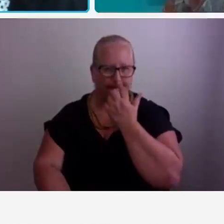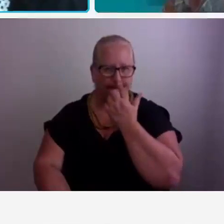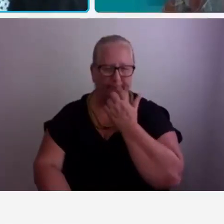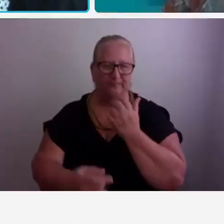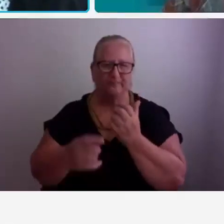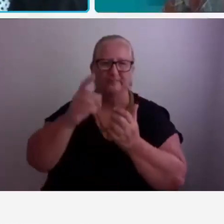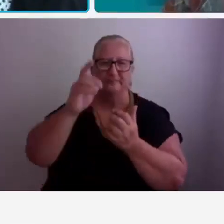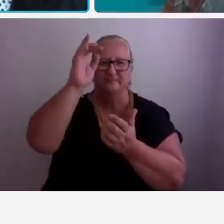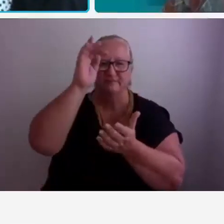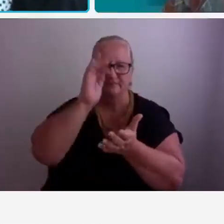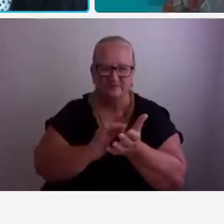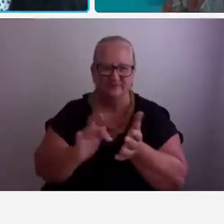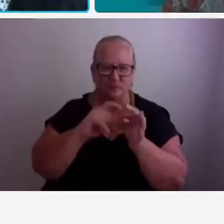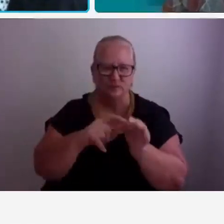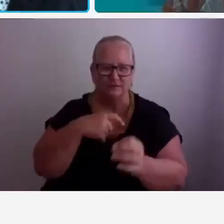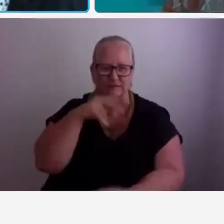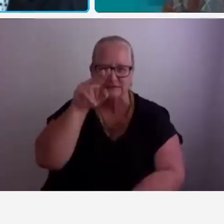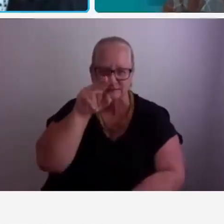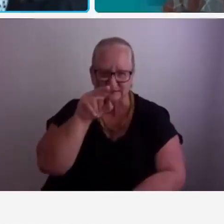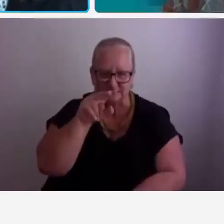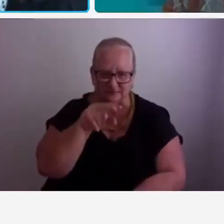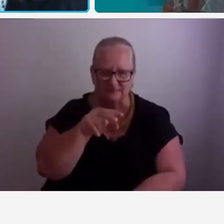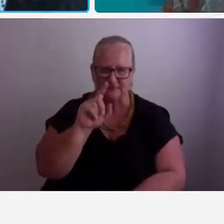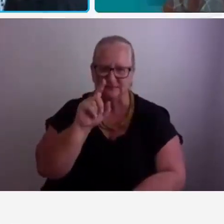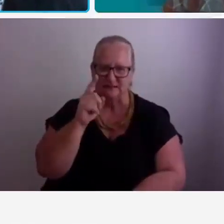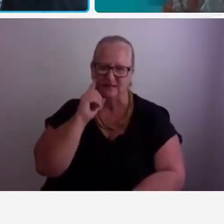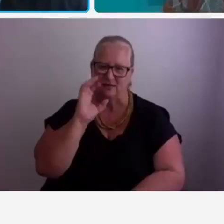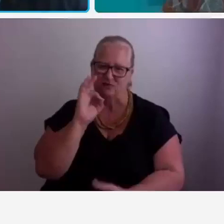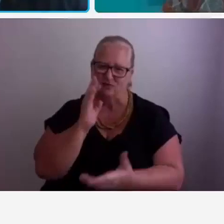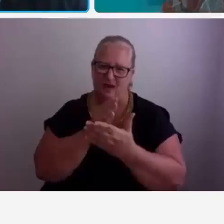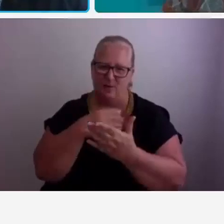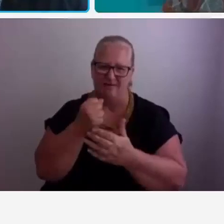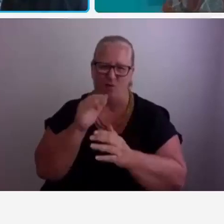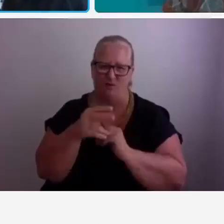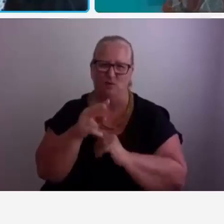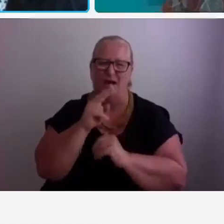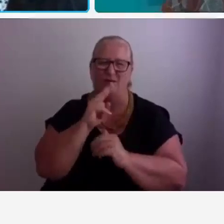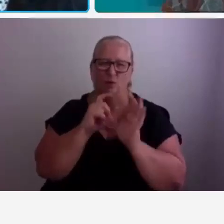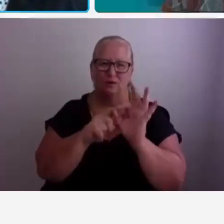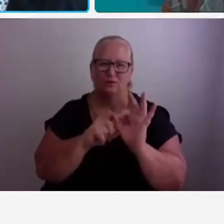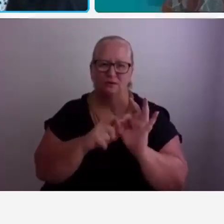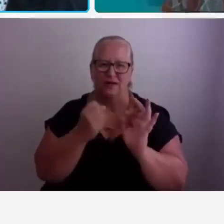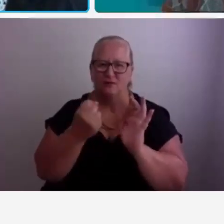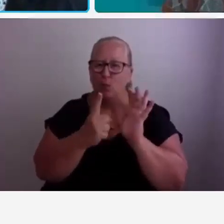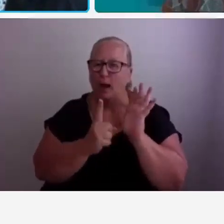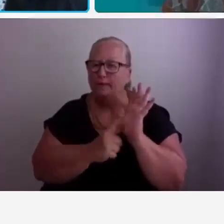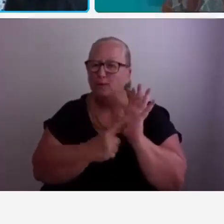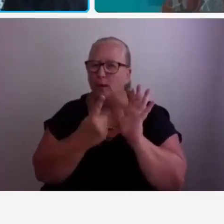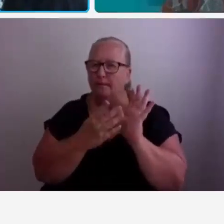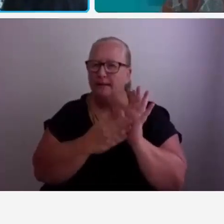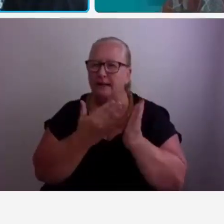think is unlikely given that all questions is about 200. So we've got 1 minute to go.